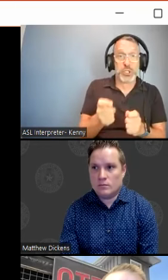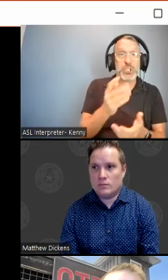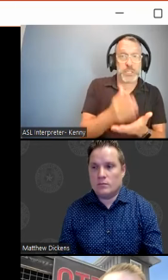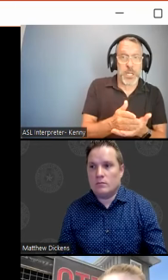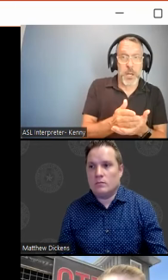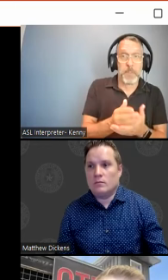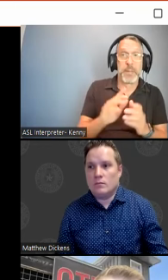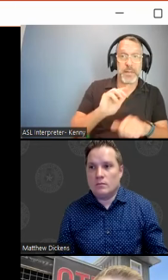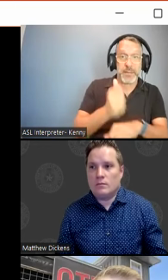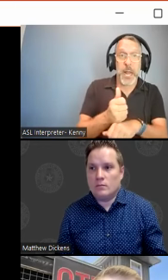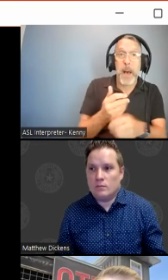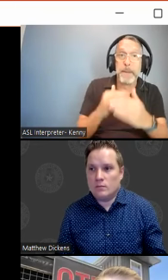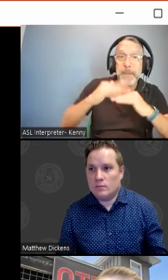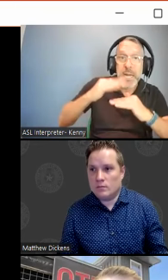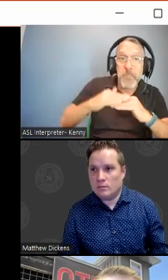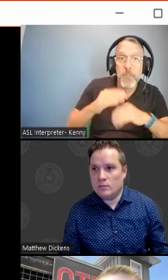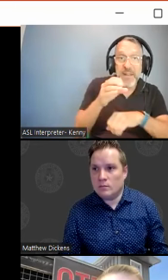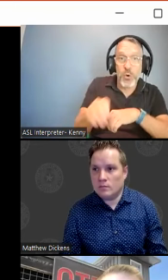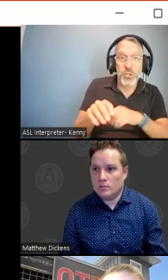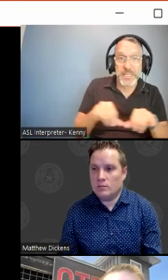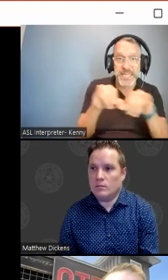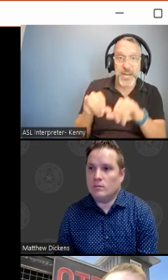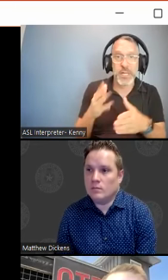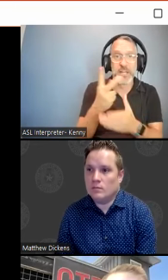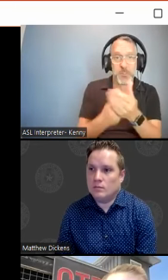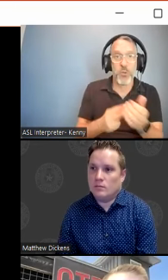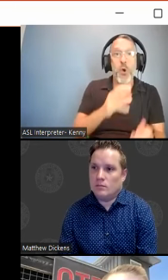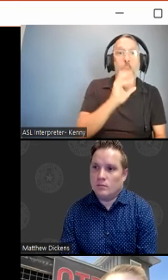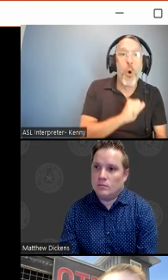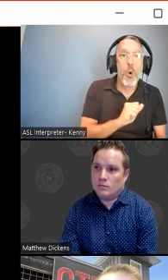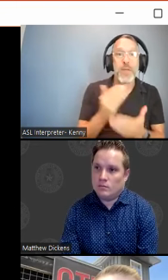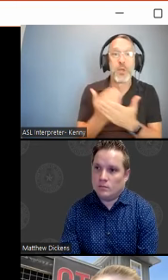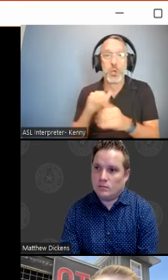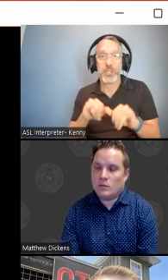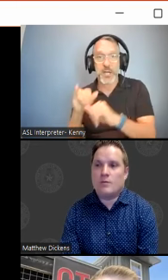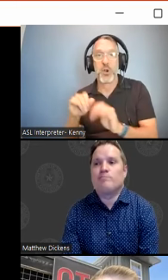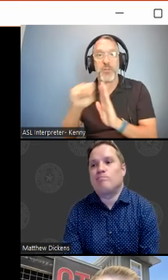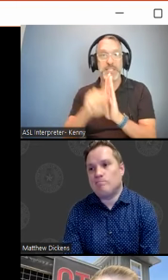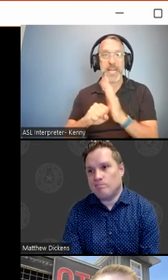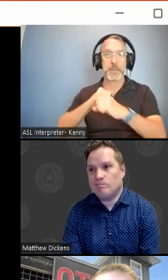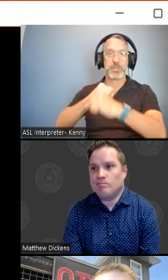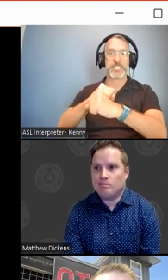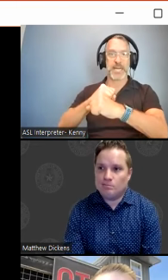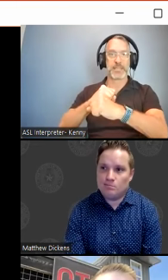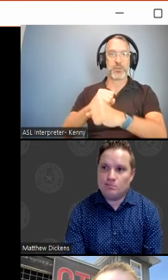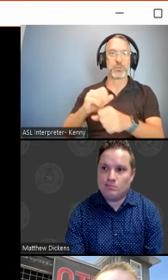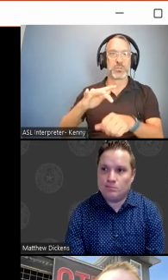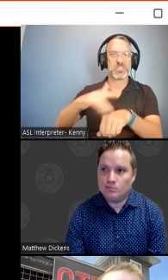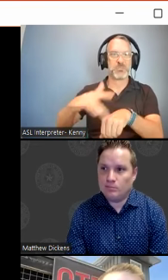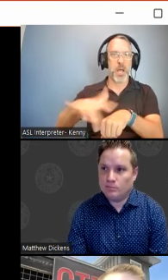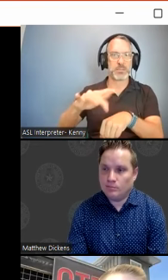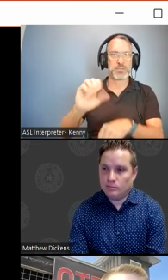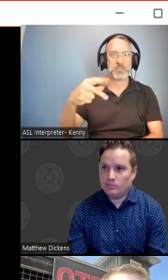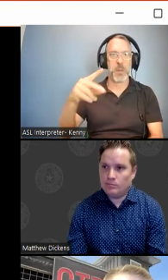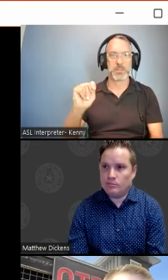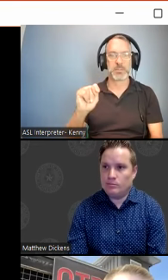enacting a minimal enforcement standard that allows for both the old and new standards, the state can protect those spots. So that was the